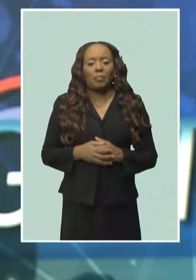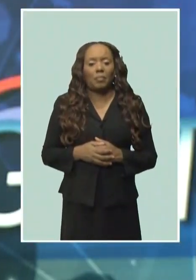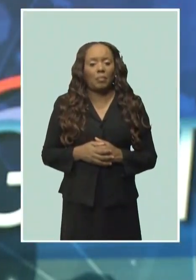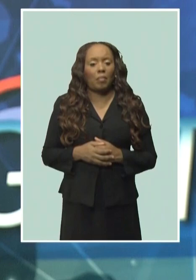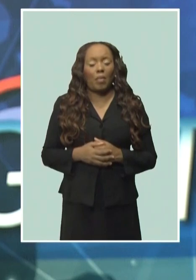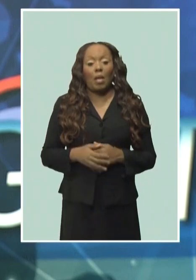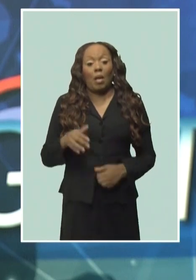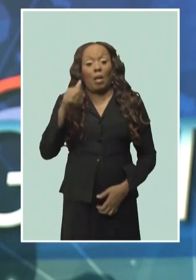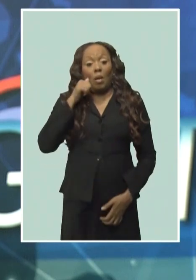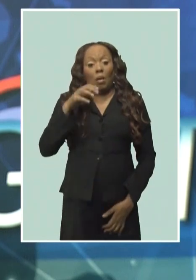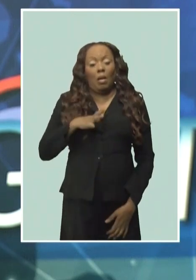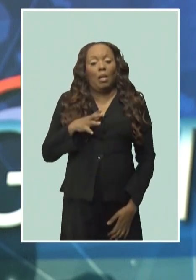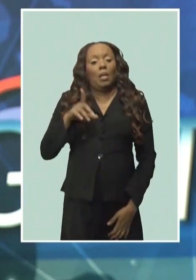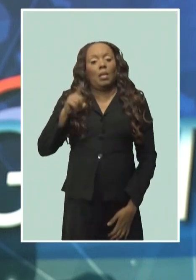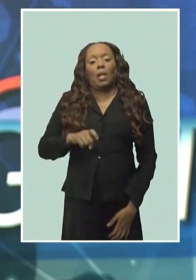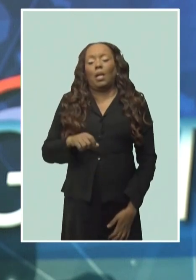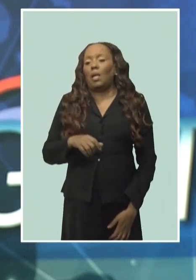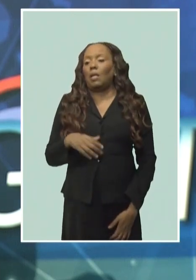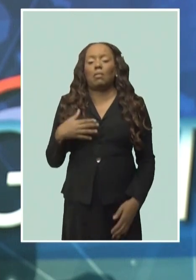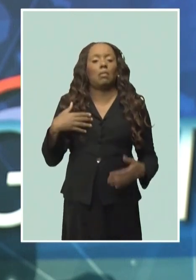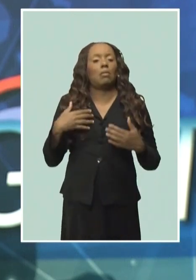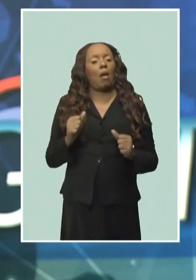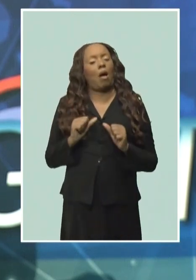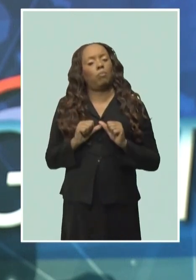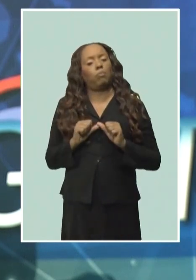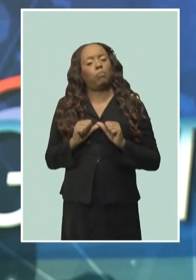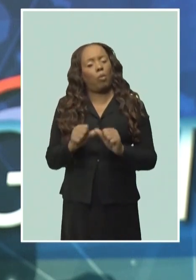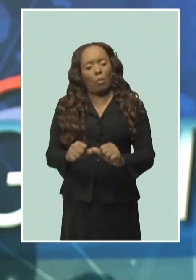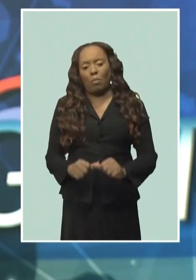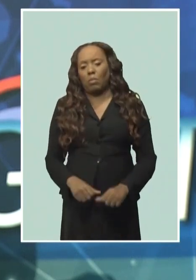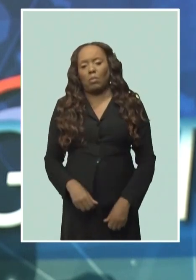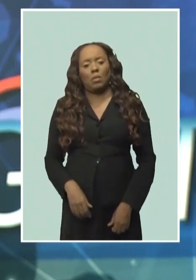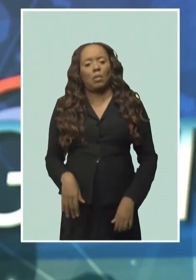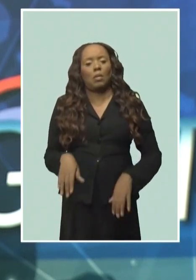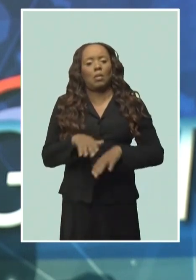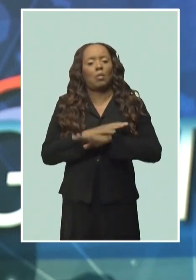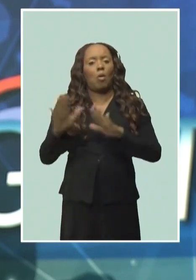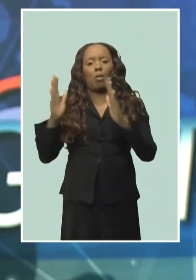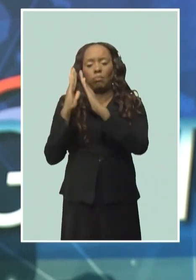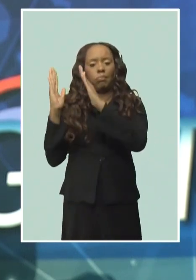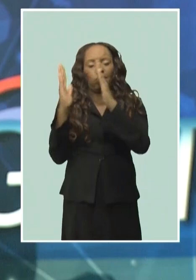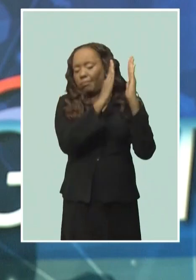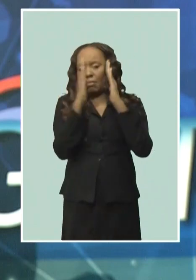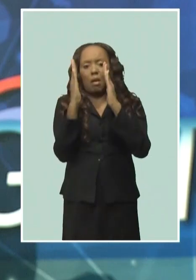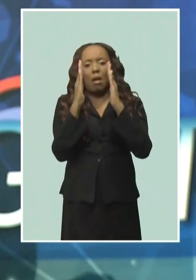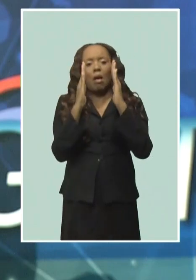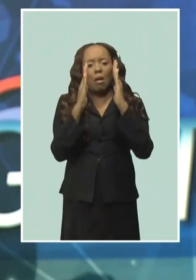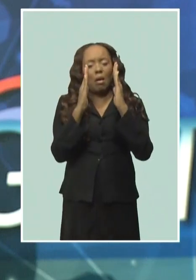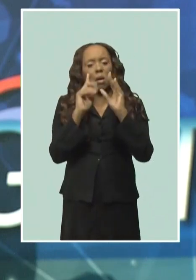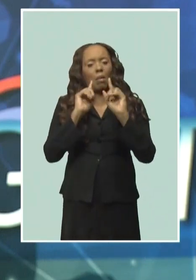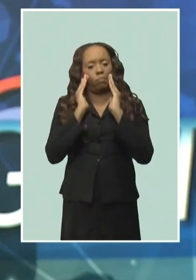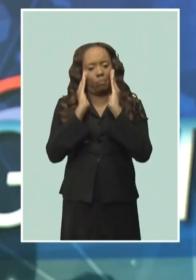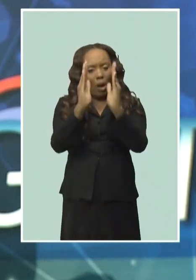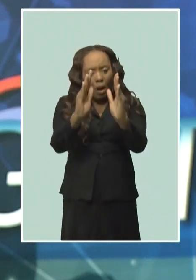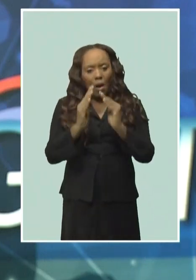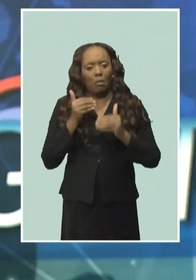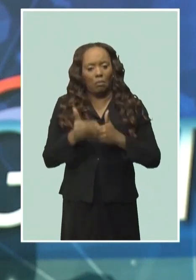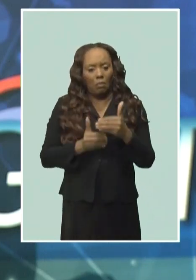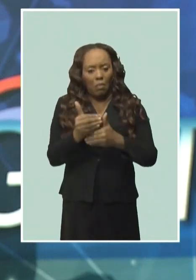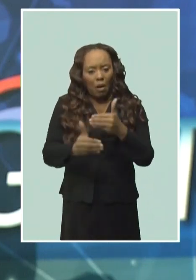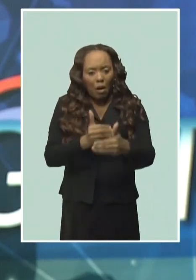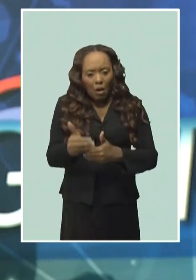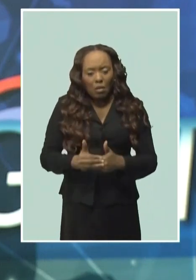Meanwhile, women are encouraged to be steadfast in their conviction and not be daunted by the many distractions which seek to derail the progress movement